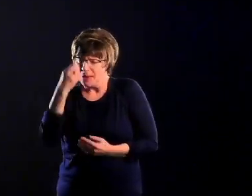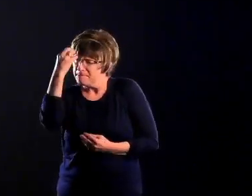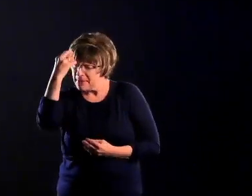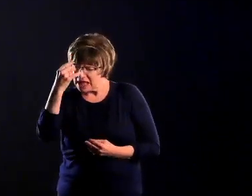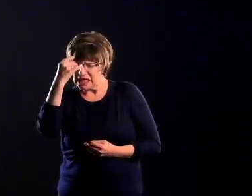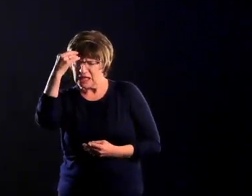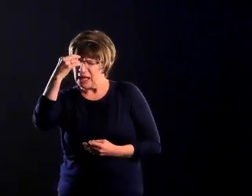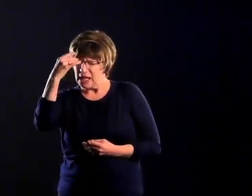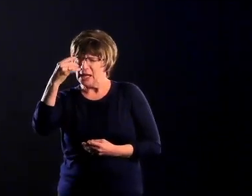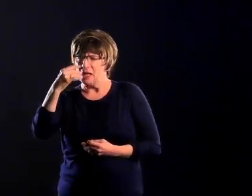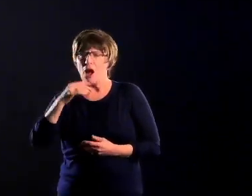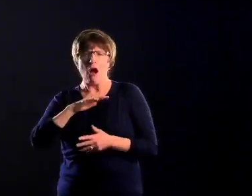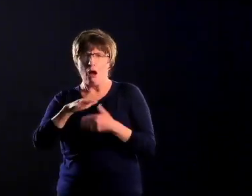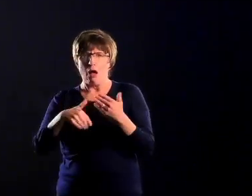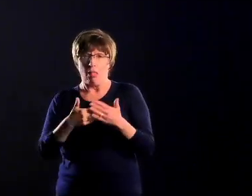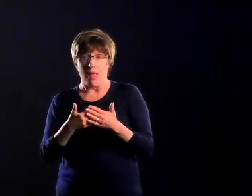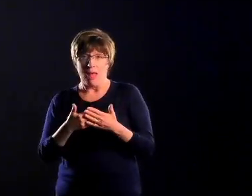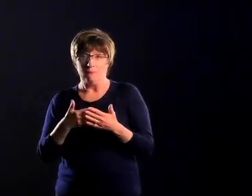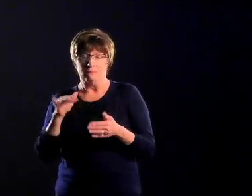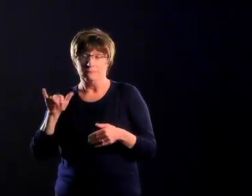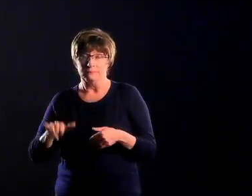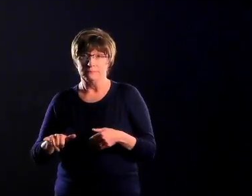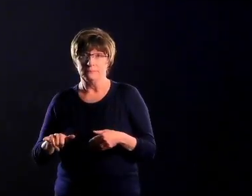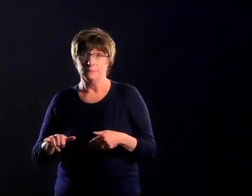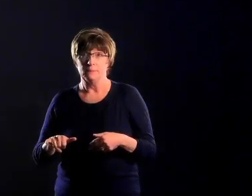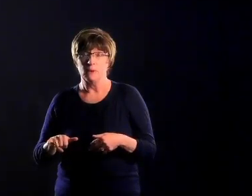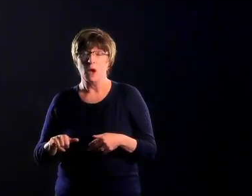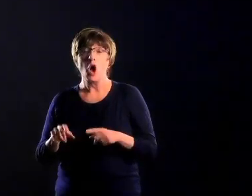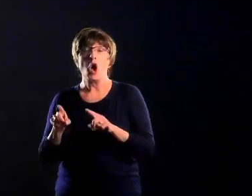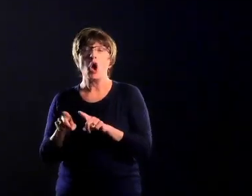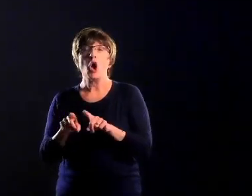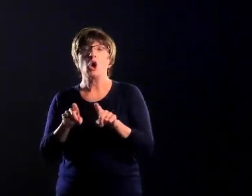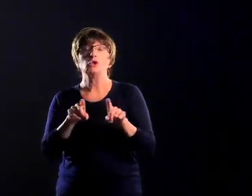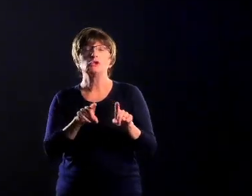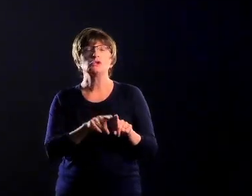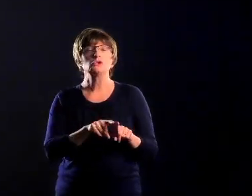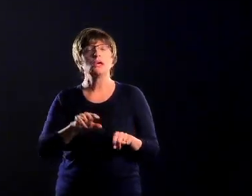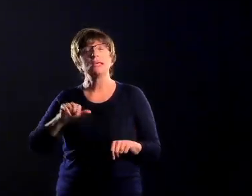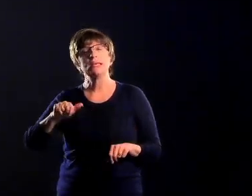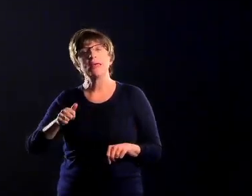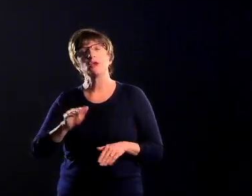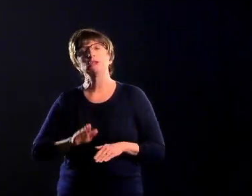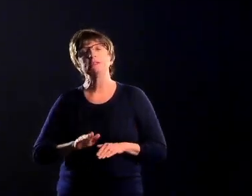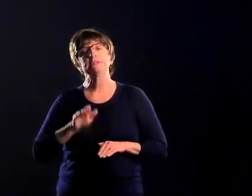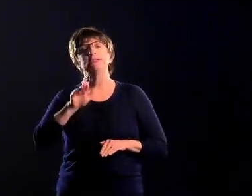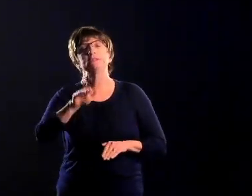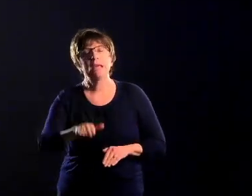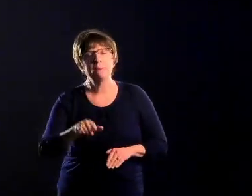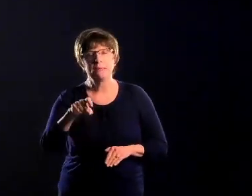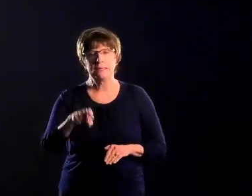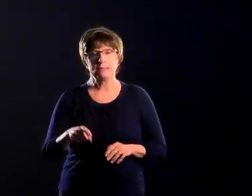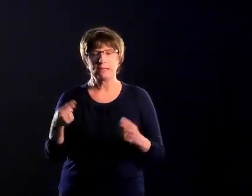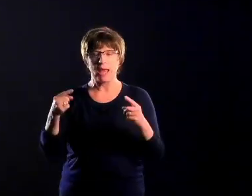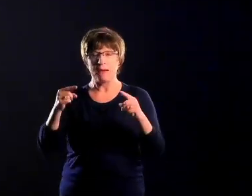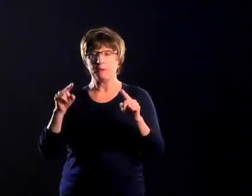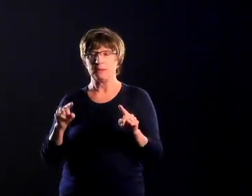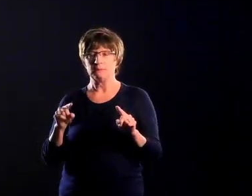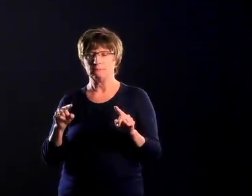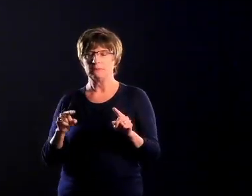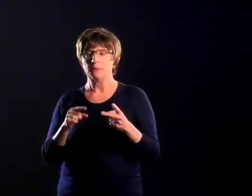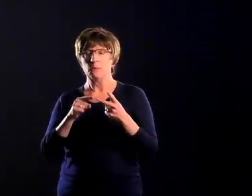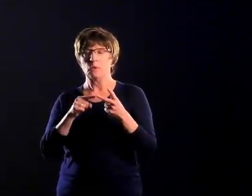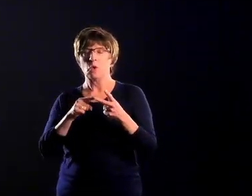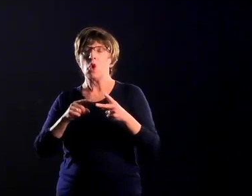upon it, all of those things. But also there's another step that needs to happen. The step is to receive